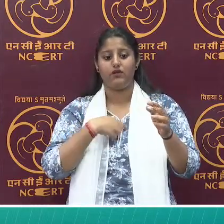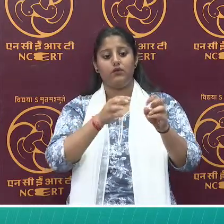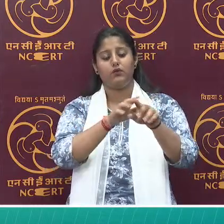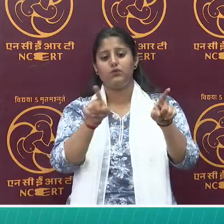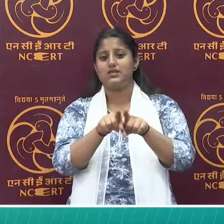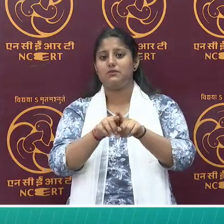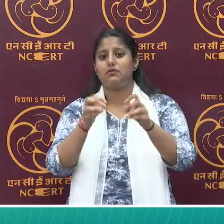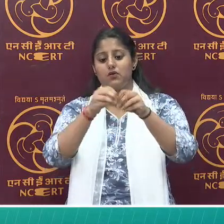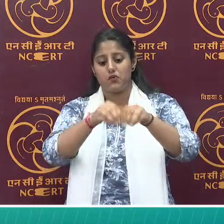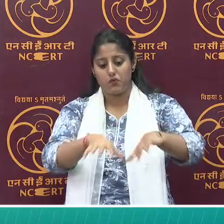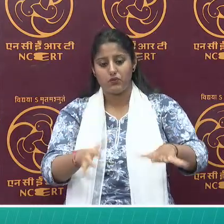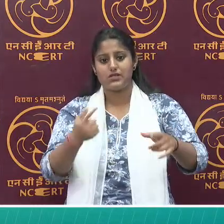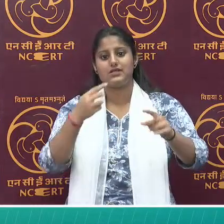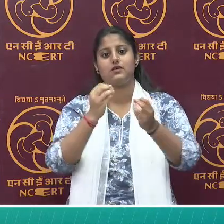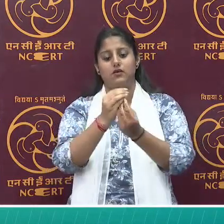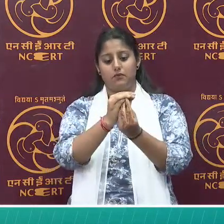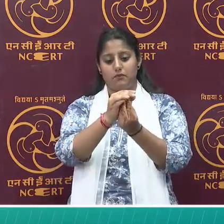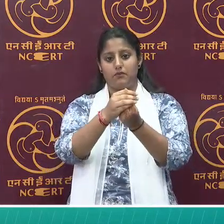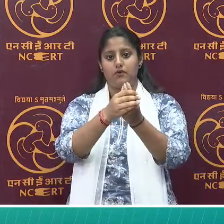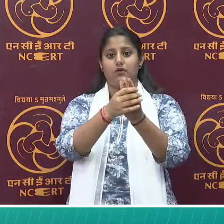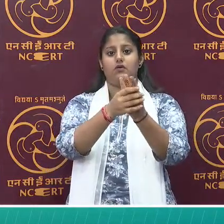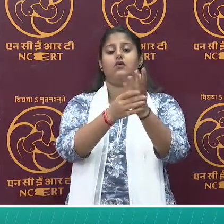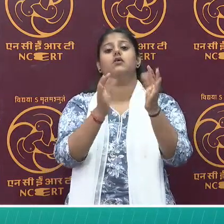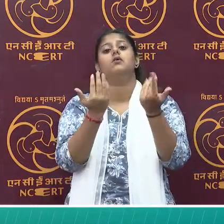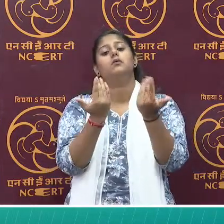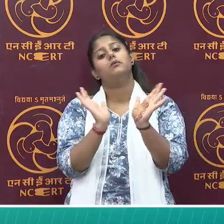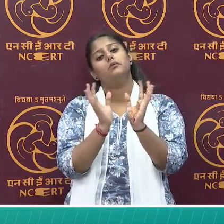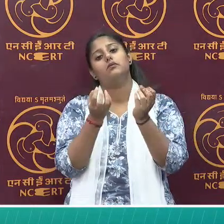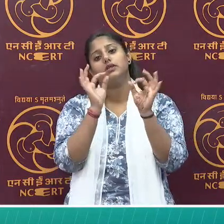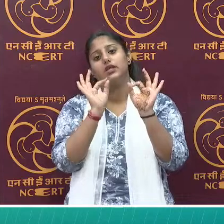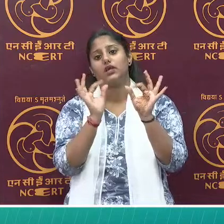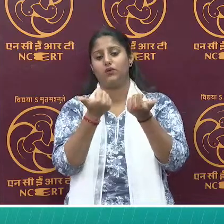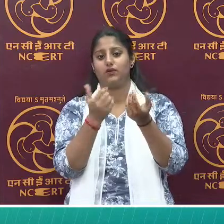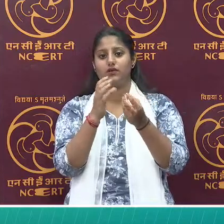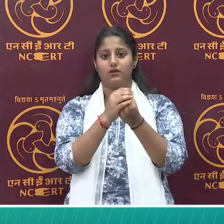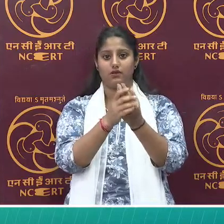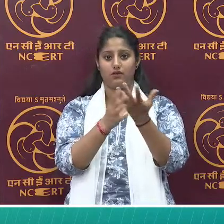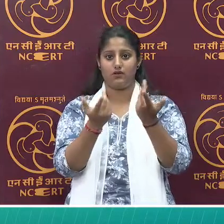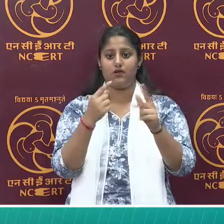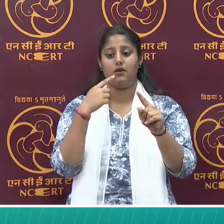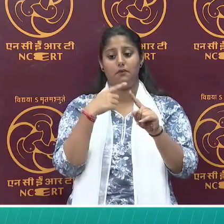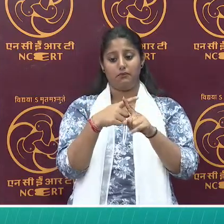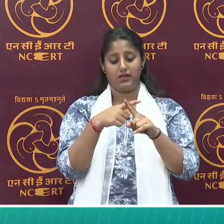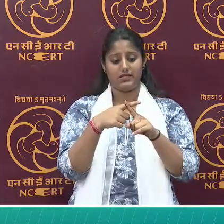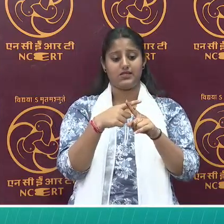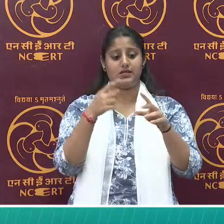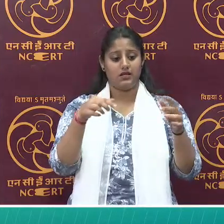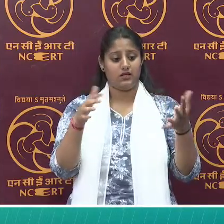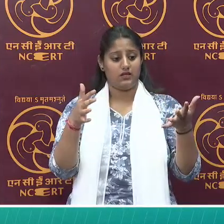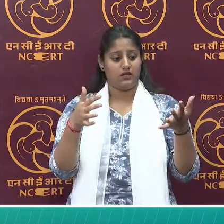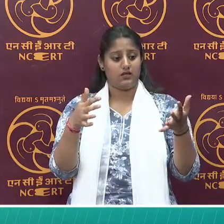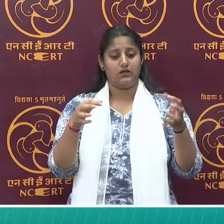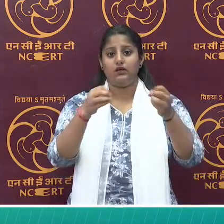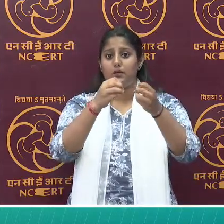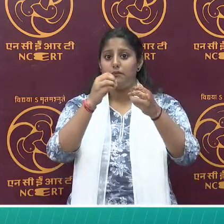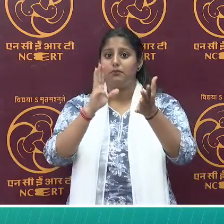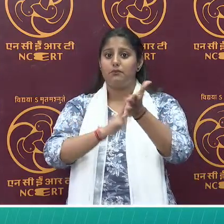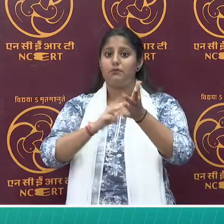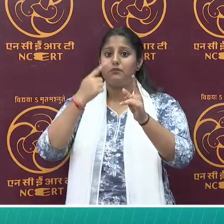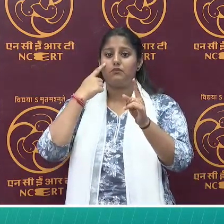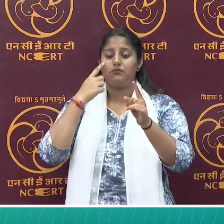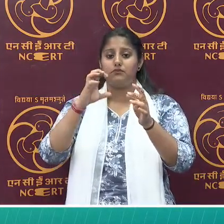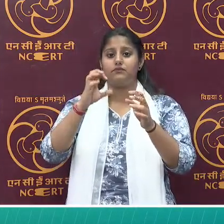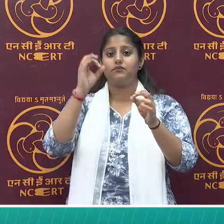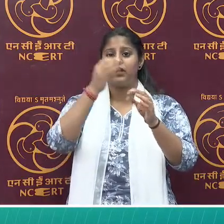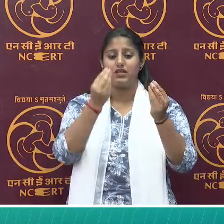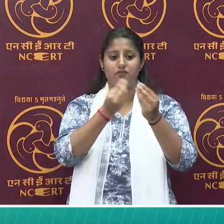root also be able to penetrate deep down easily. Also, it gives space to the